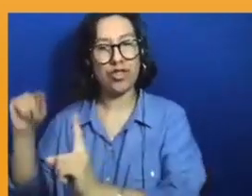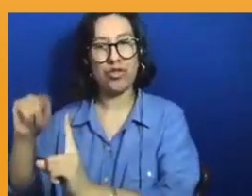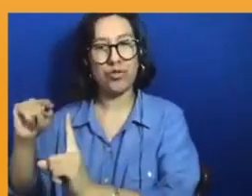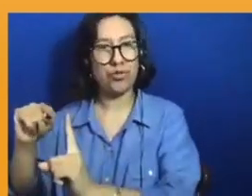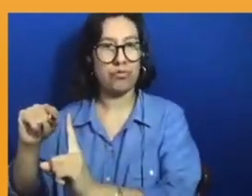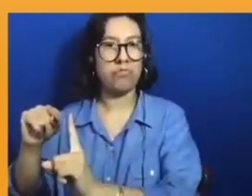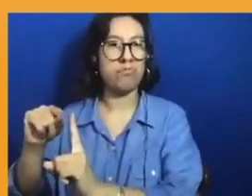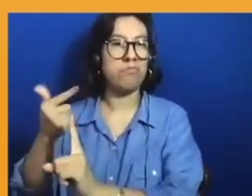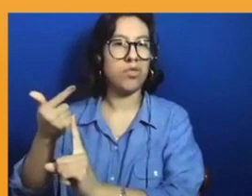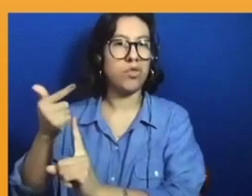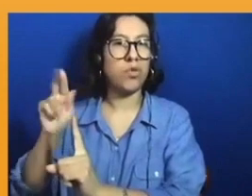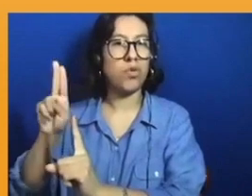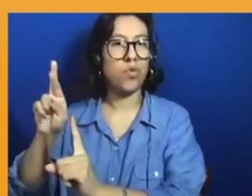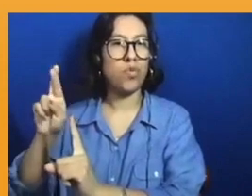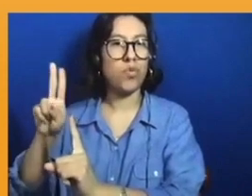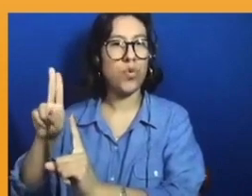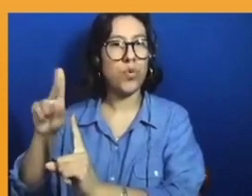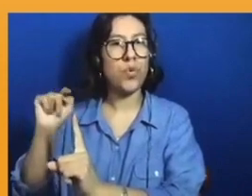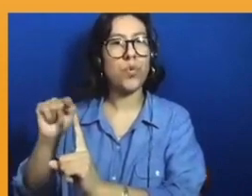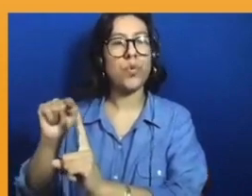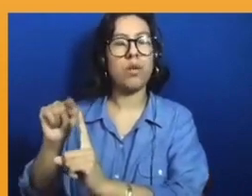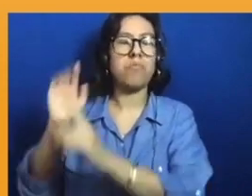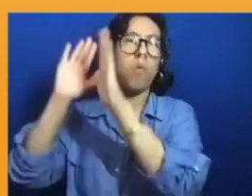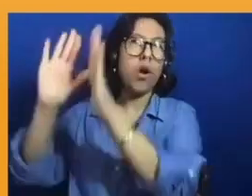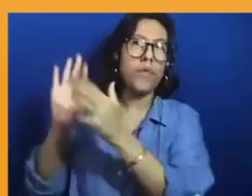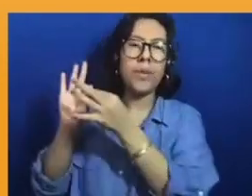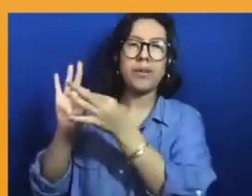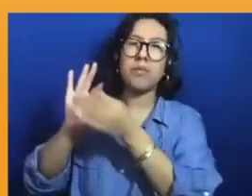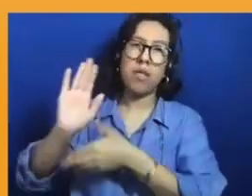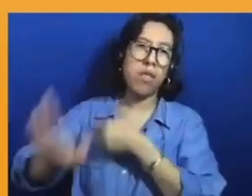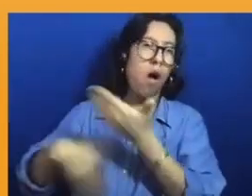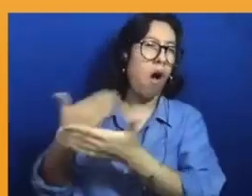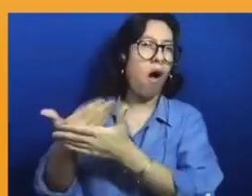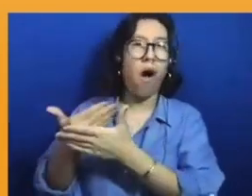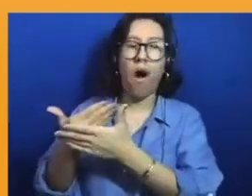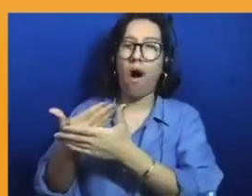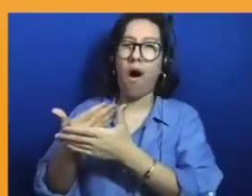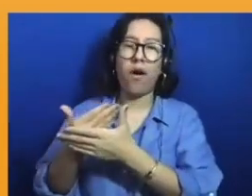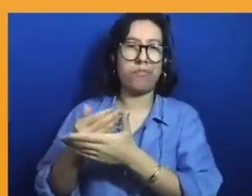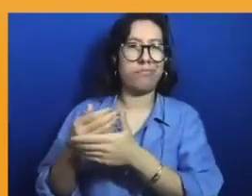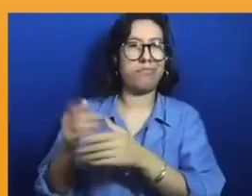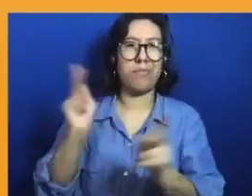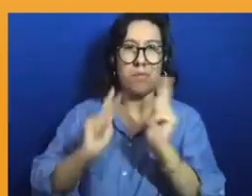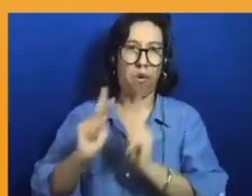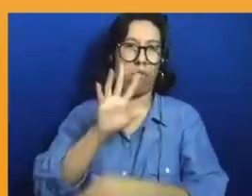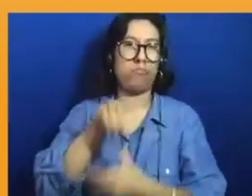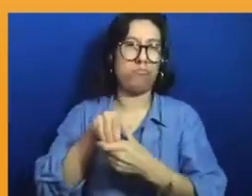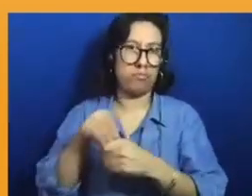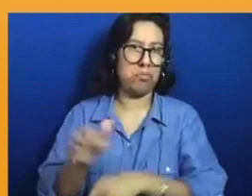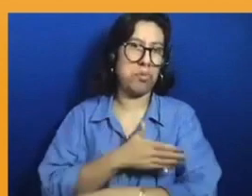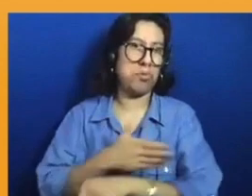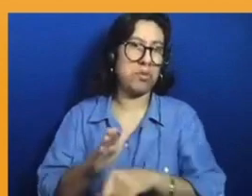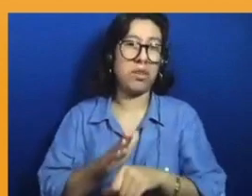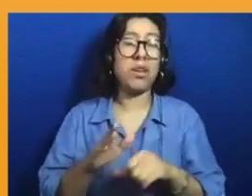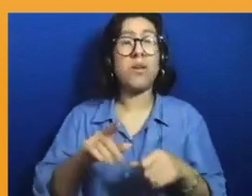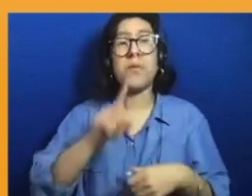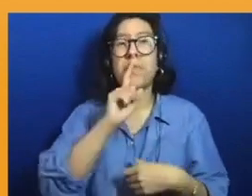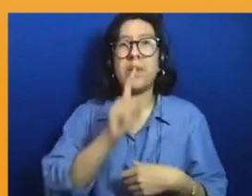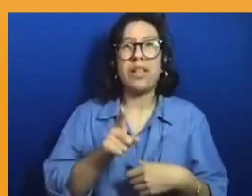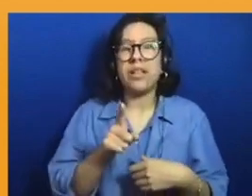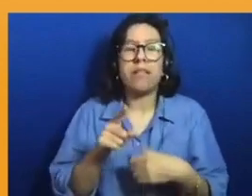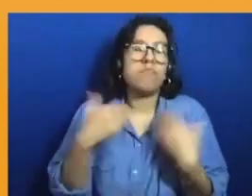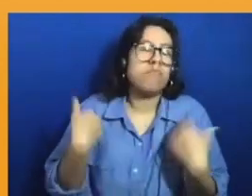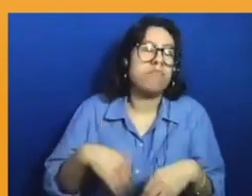And, you know, I have a great relationship with all of those instrumentalists. And I think that really leads